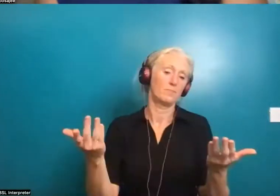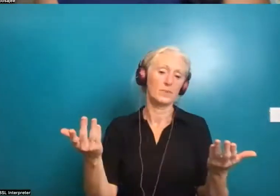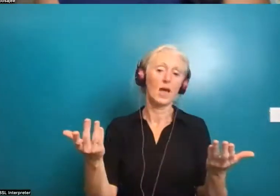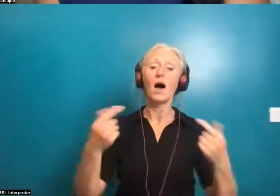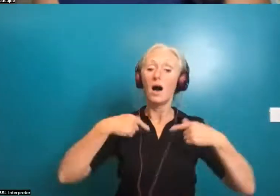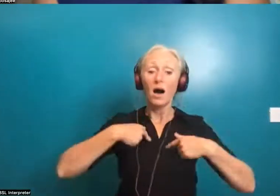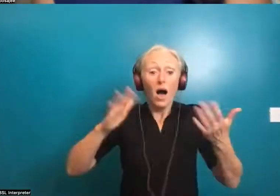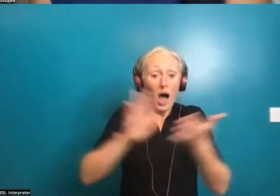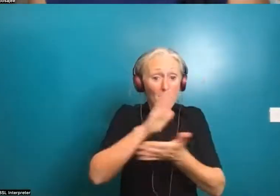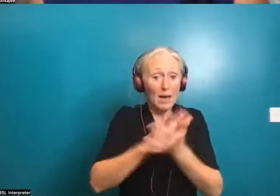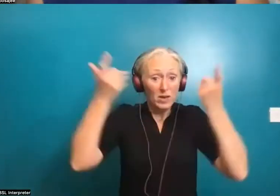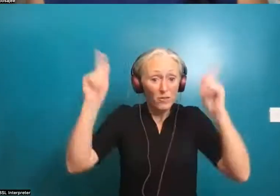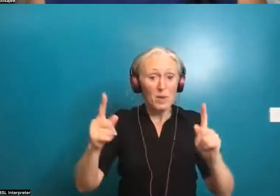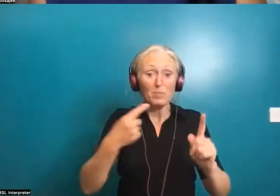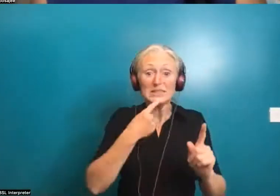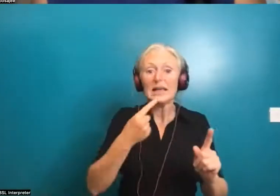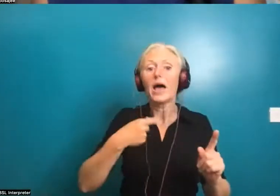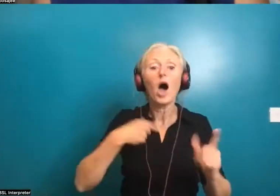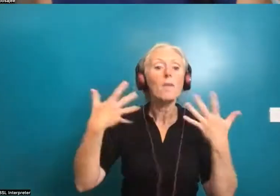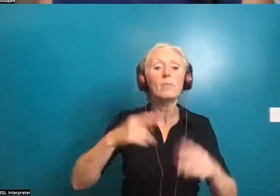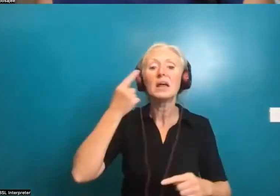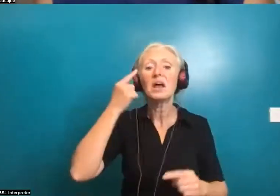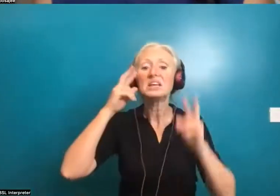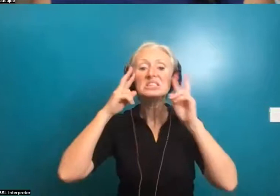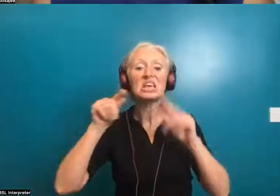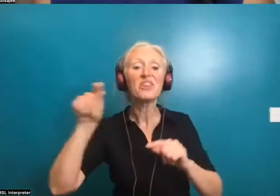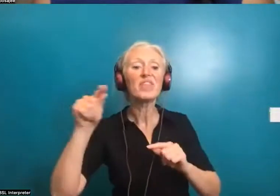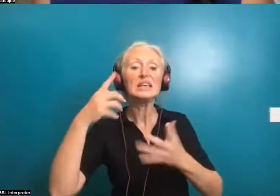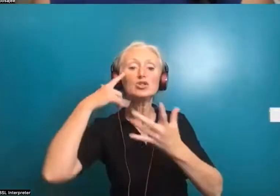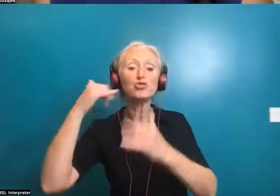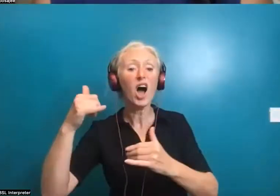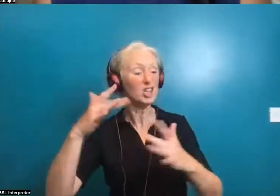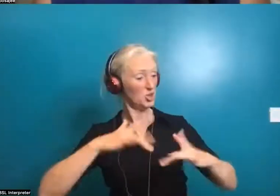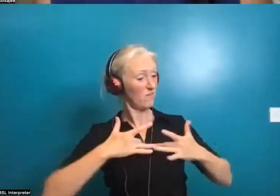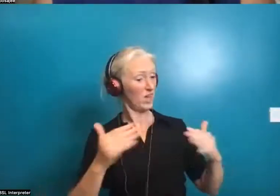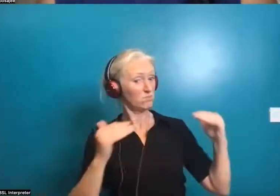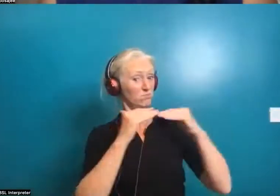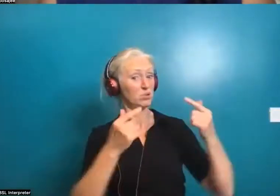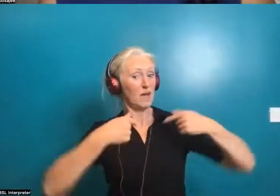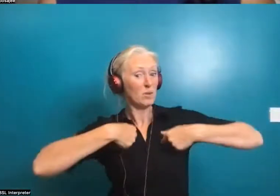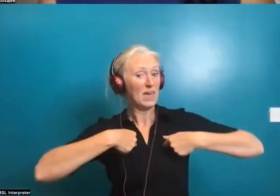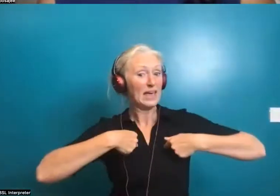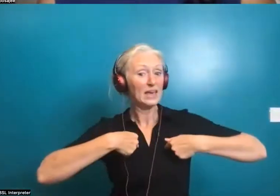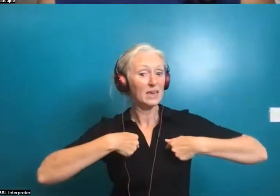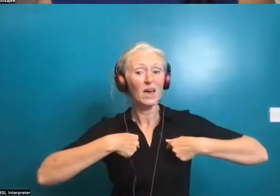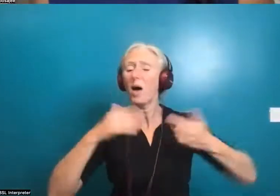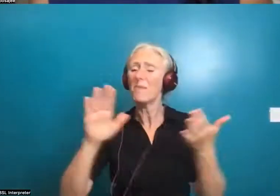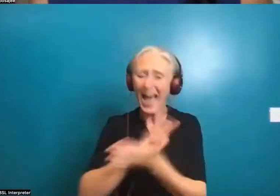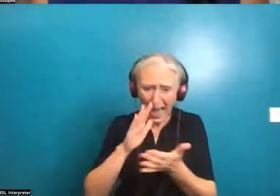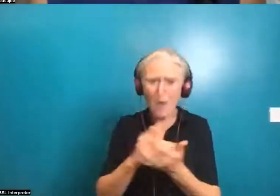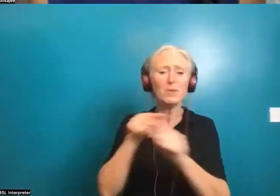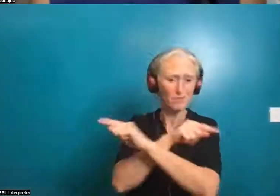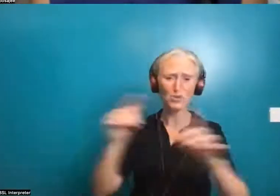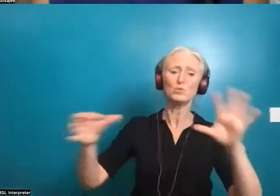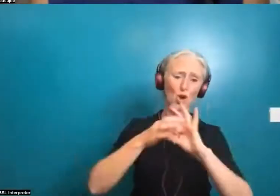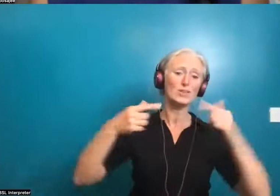to email me and say, I've seen this trial. Do you think this would be suitable for me? And usually when I